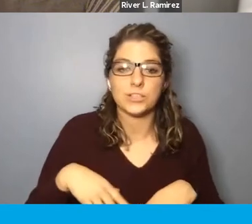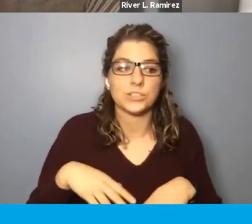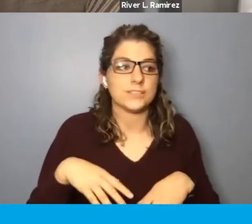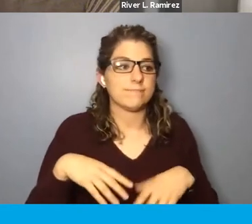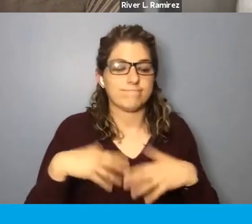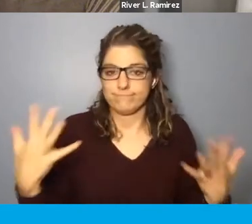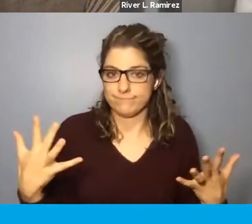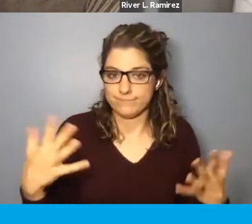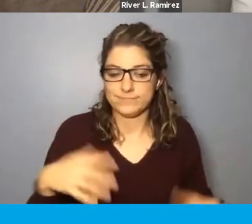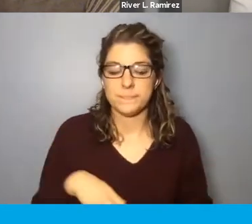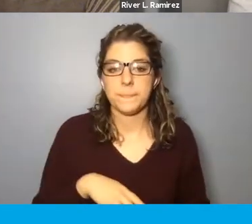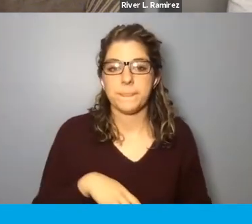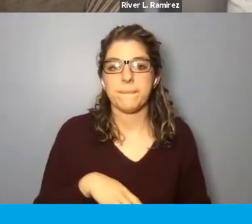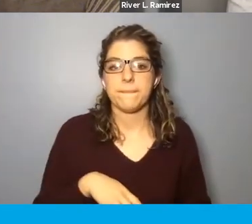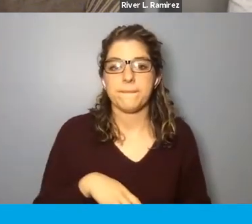surreal.